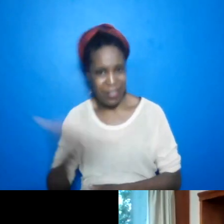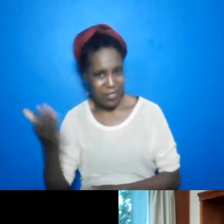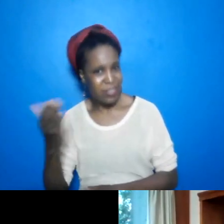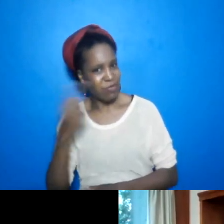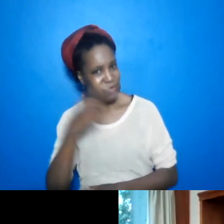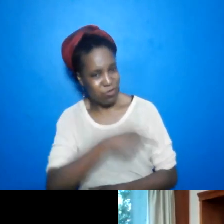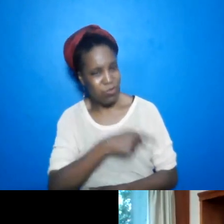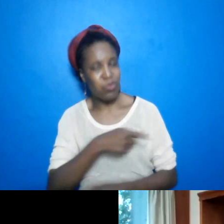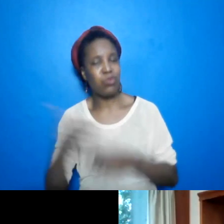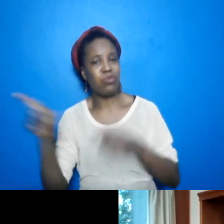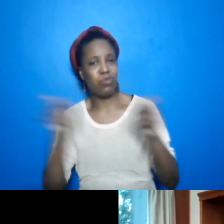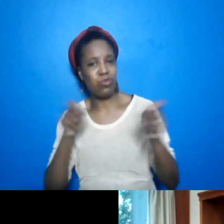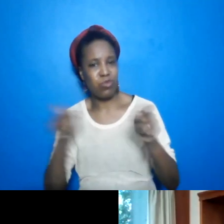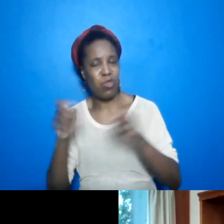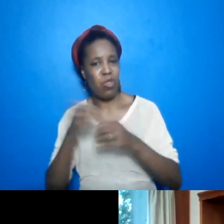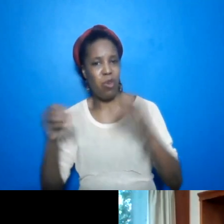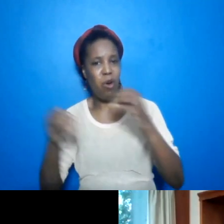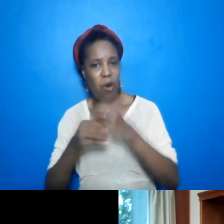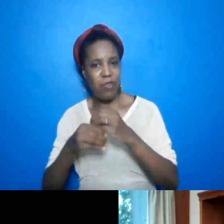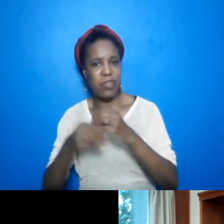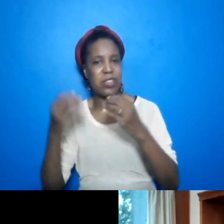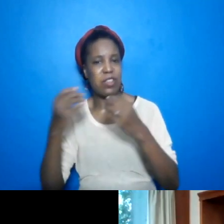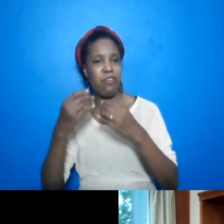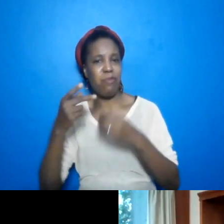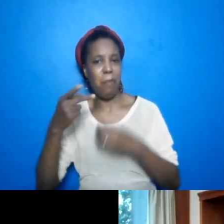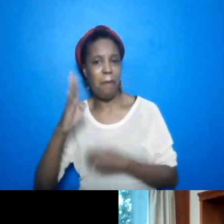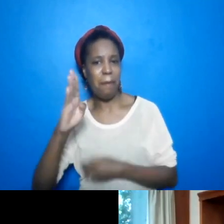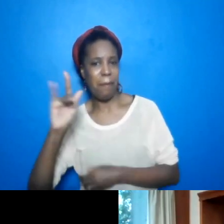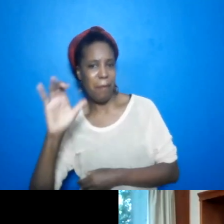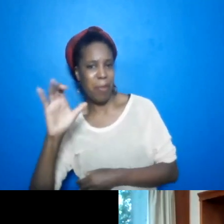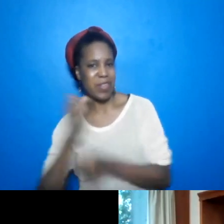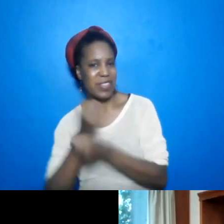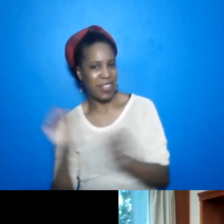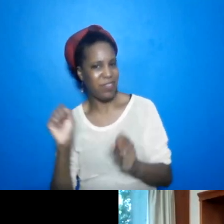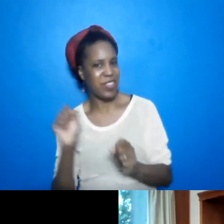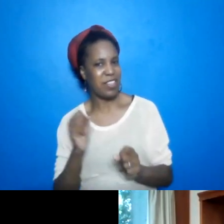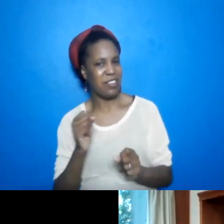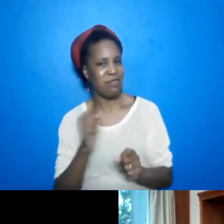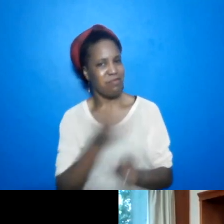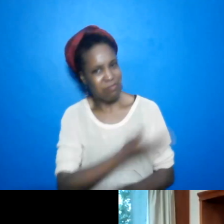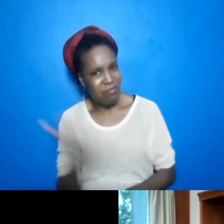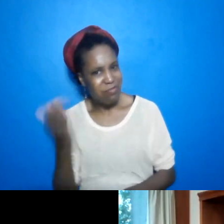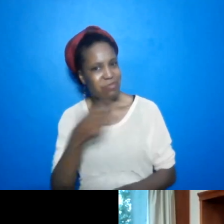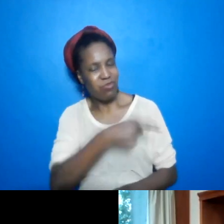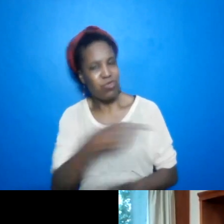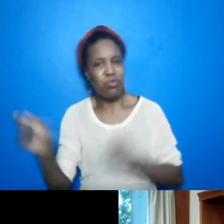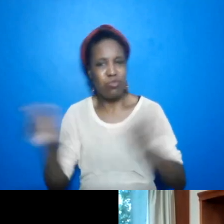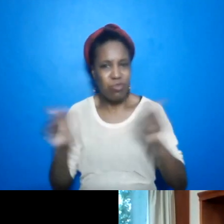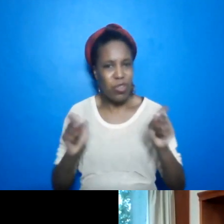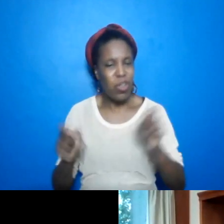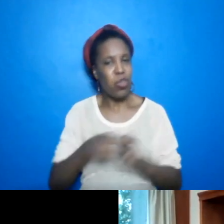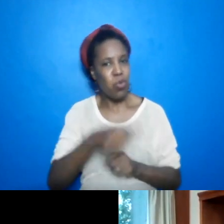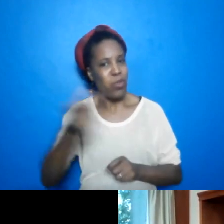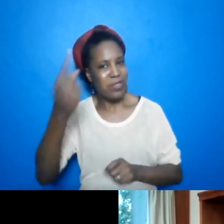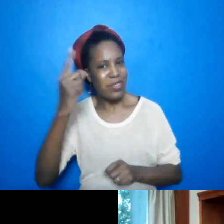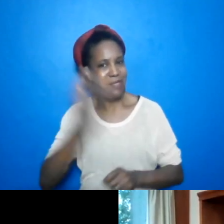Safety for the city because you understand what we're trying to do with the transformation of this community police relationship, and you have that counter